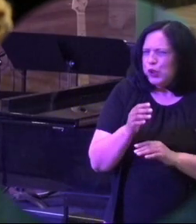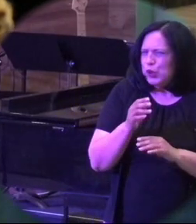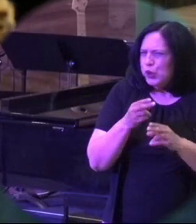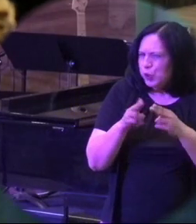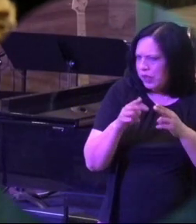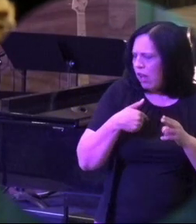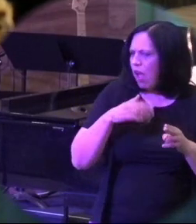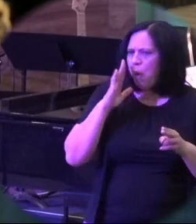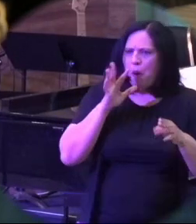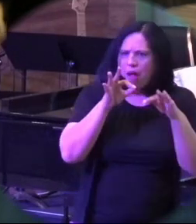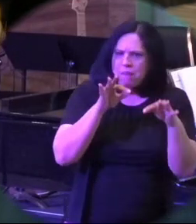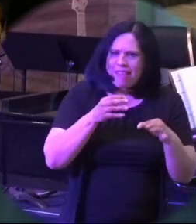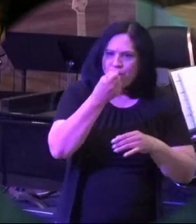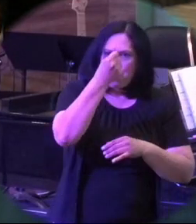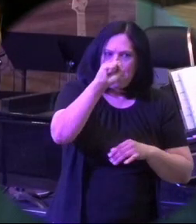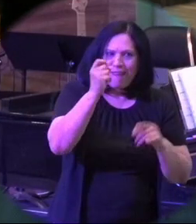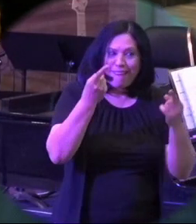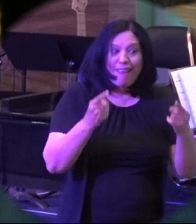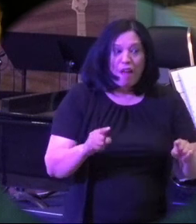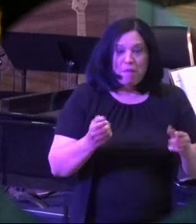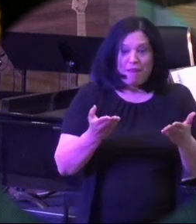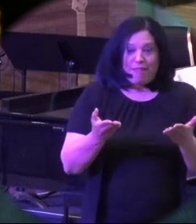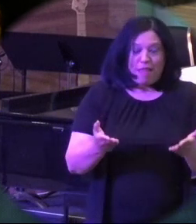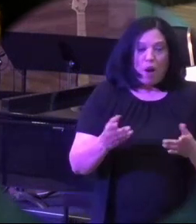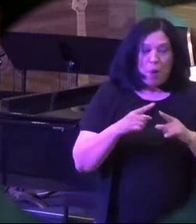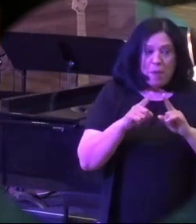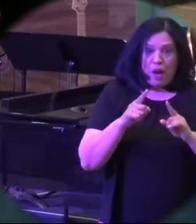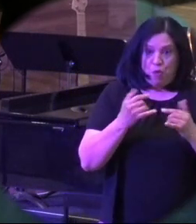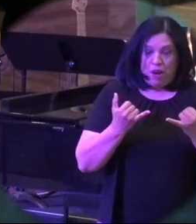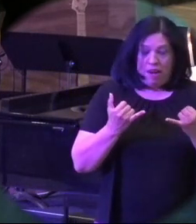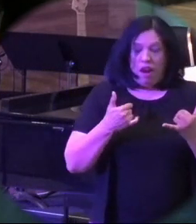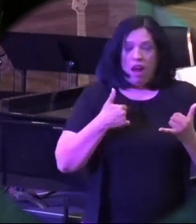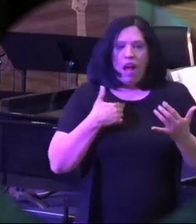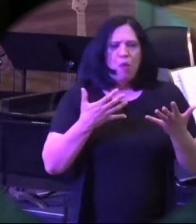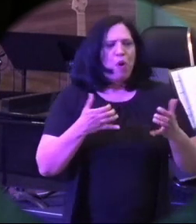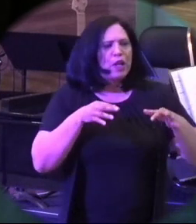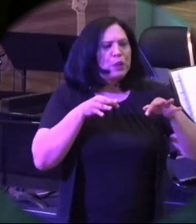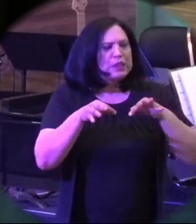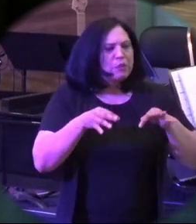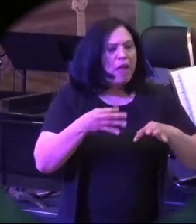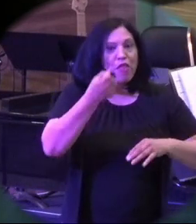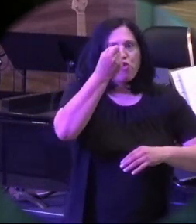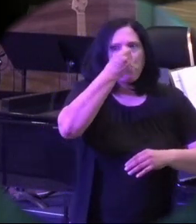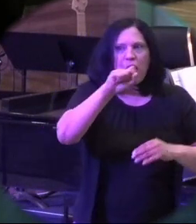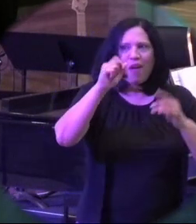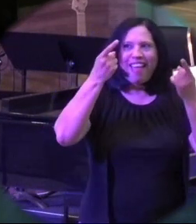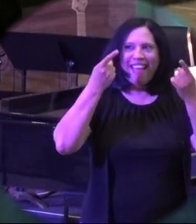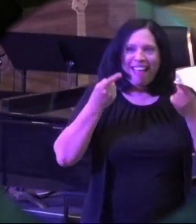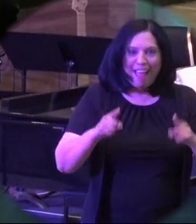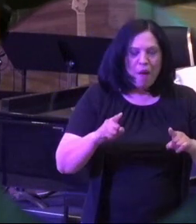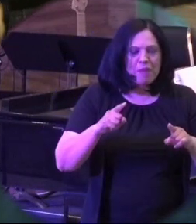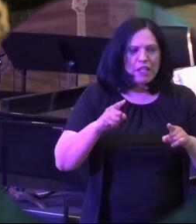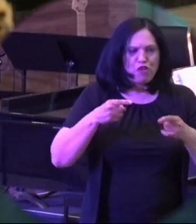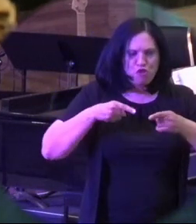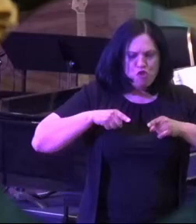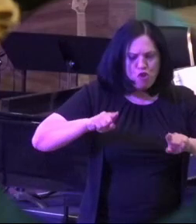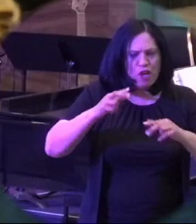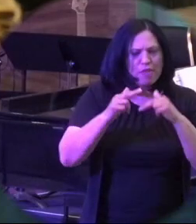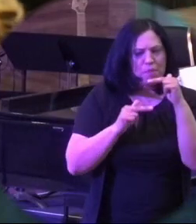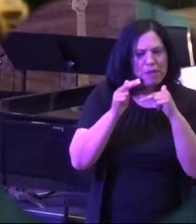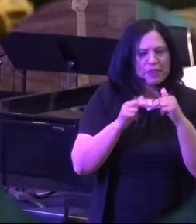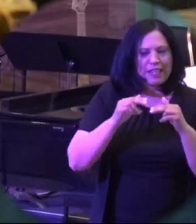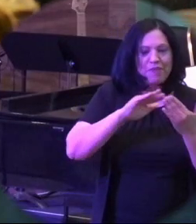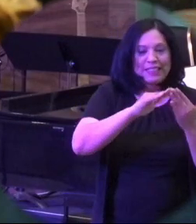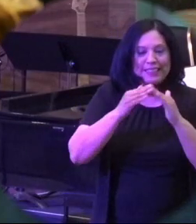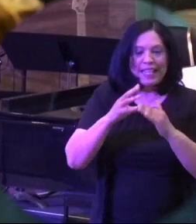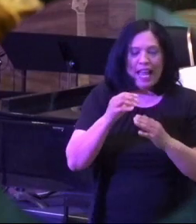happening here. But for the moment, I want to explain. So the rebellion was happening in the building of the city and tower. And